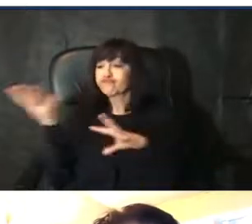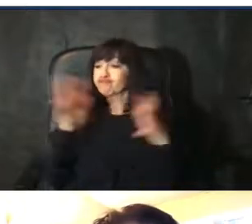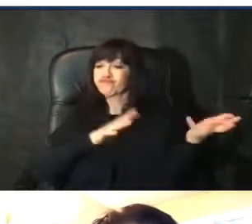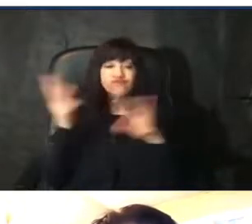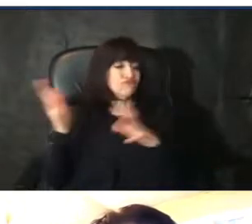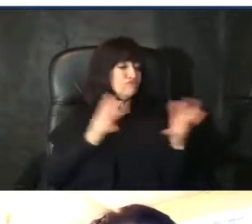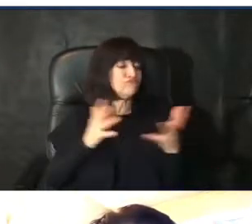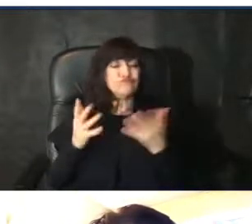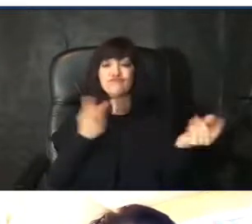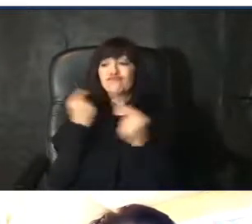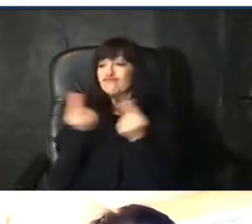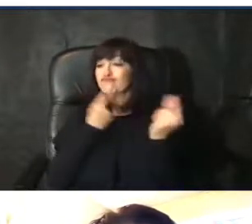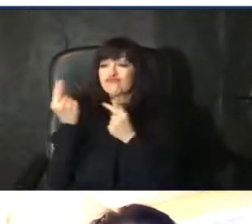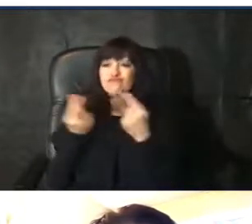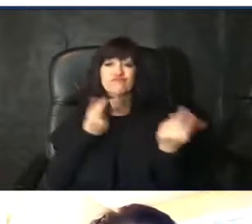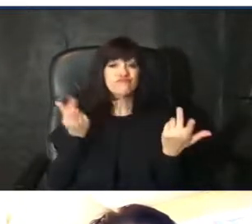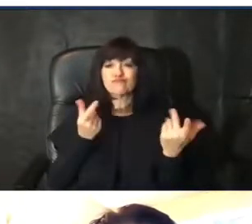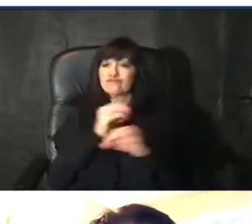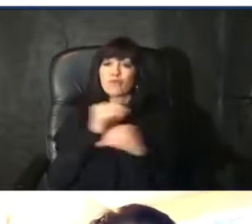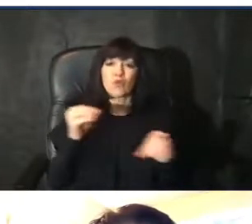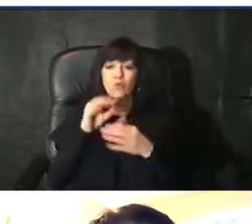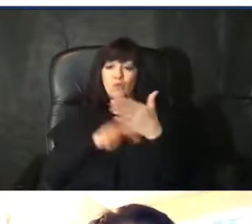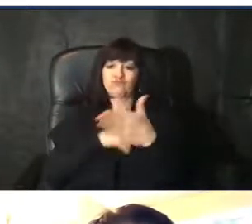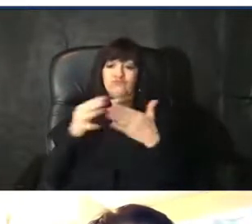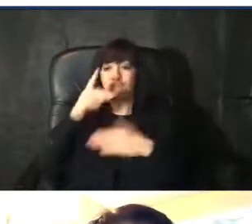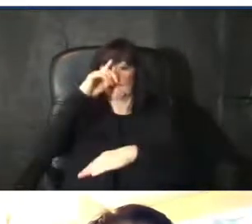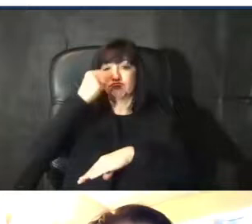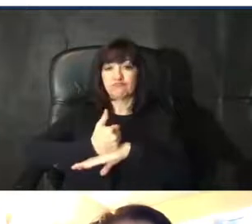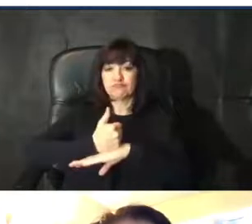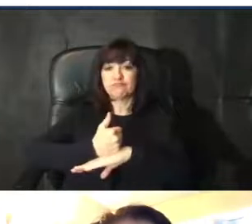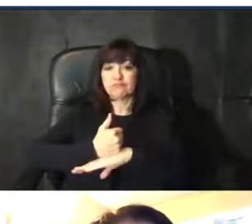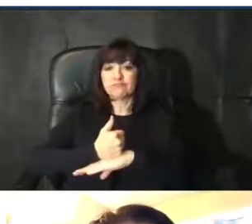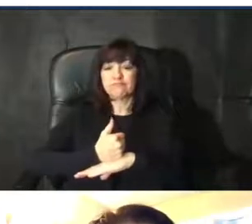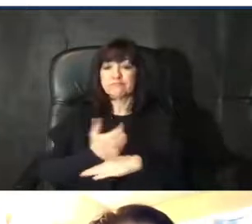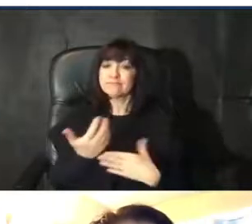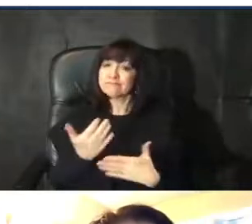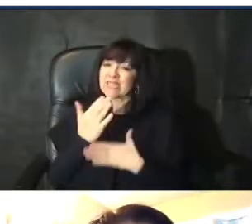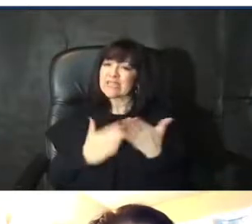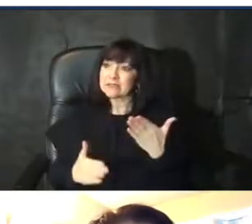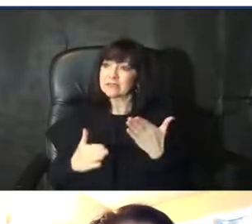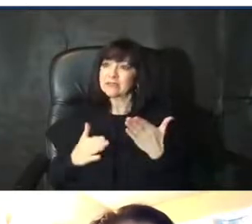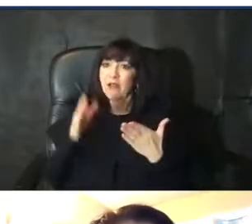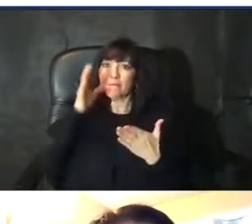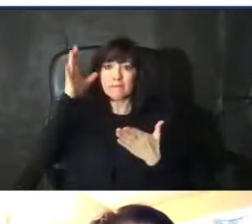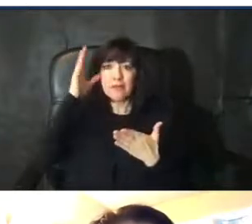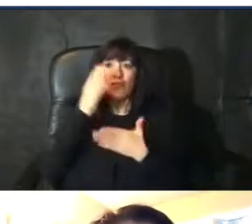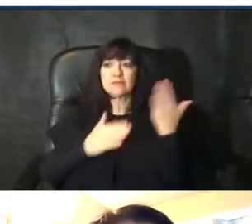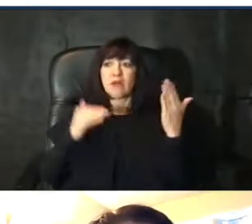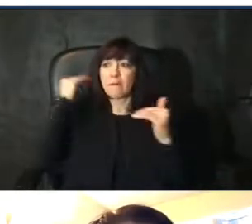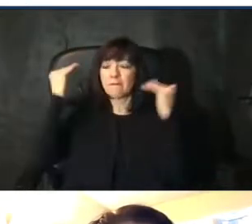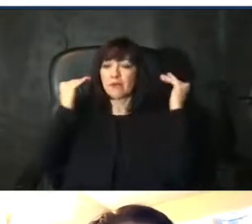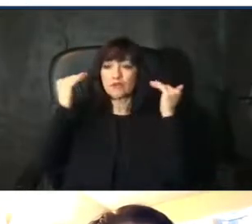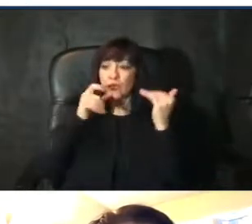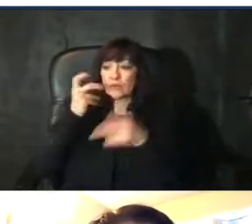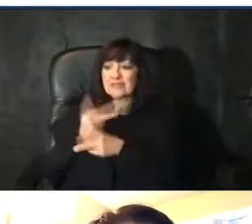are overwhelmed with all of these added stresses of figuring out how to help their kids do their schoolwork or even have access to their